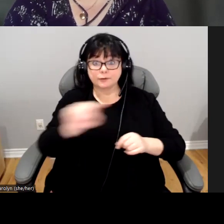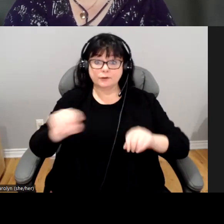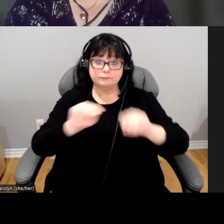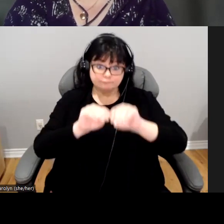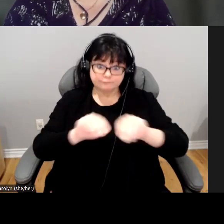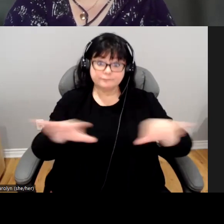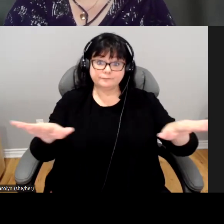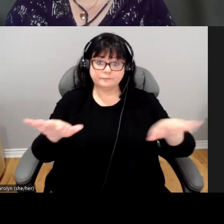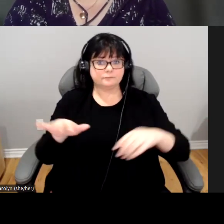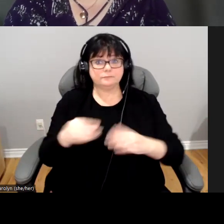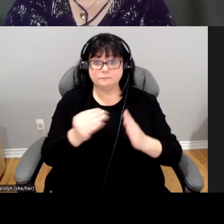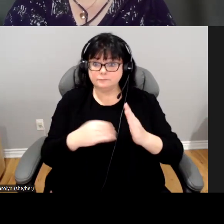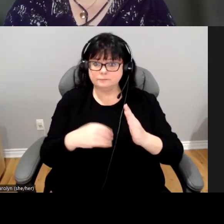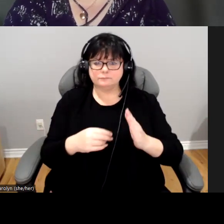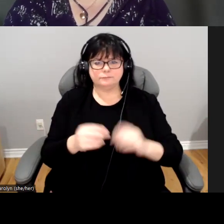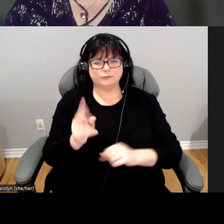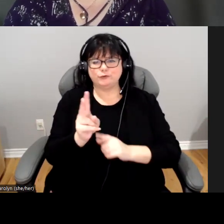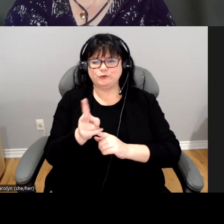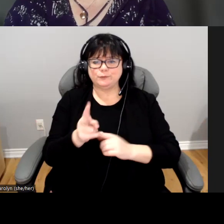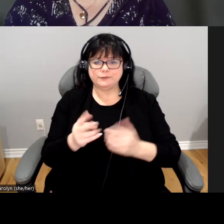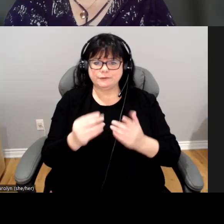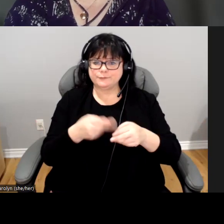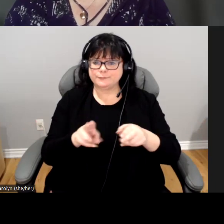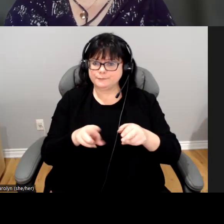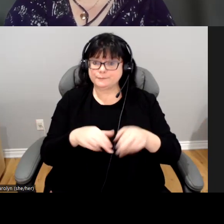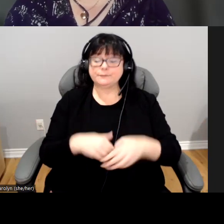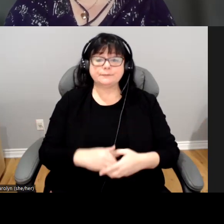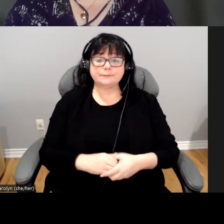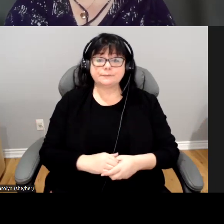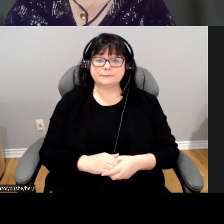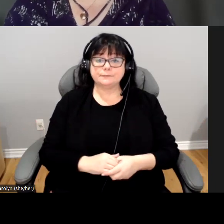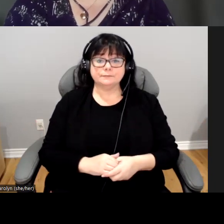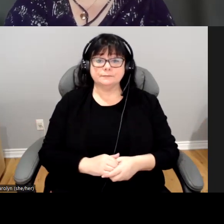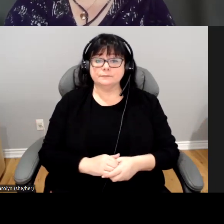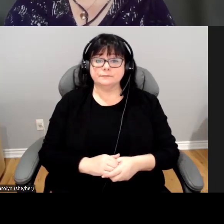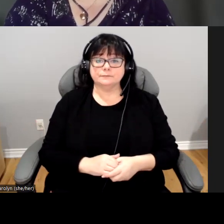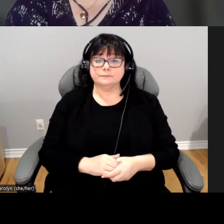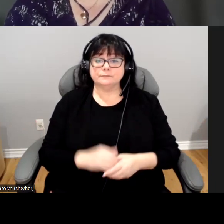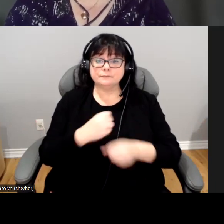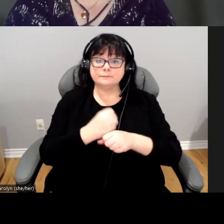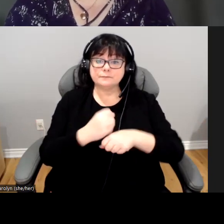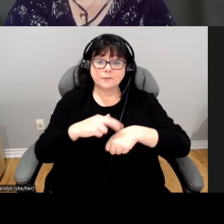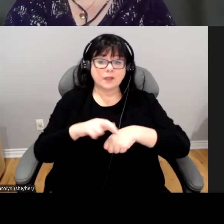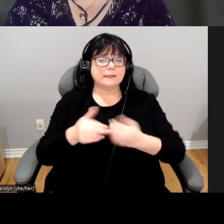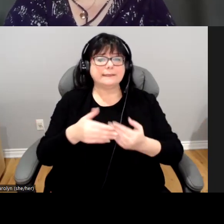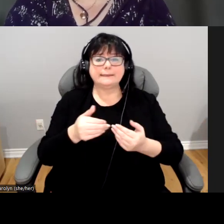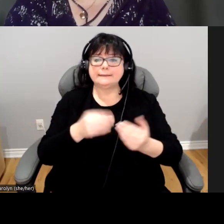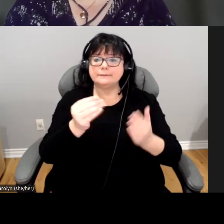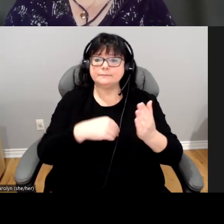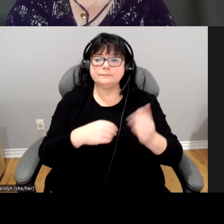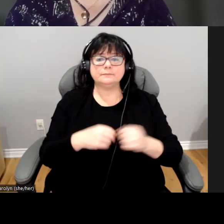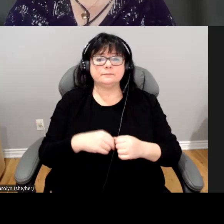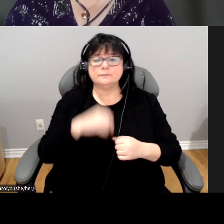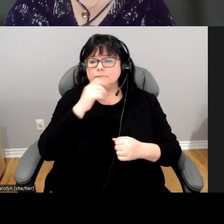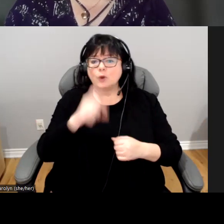2-minute form. And it basically took them 2 minutes to make a referral. There was no additions, there was no uploads,